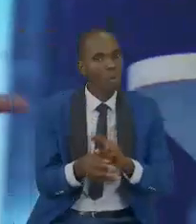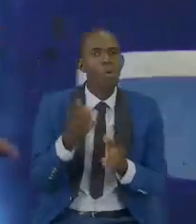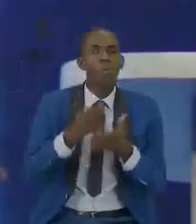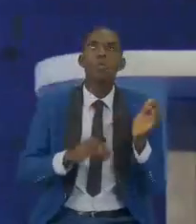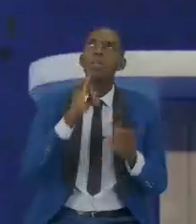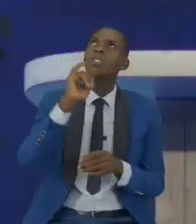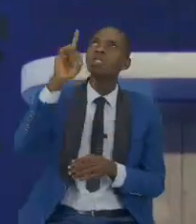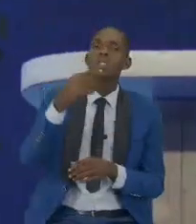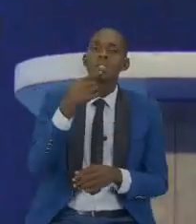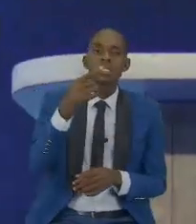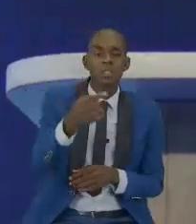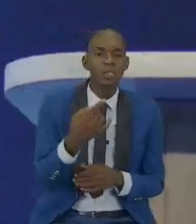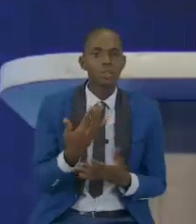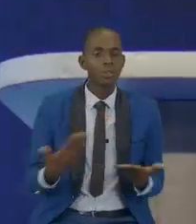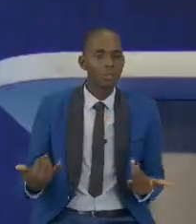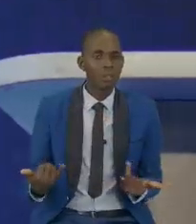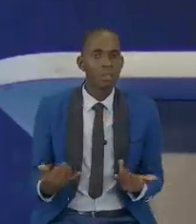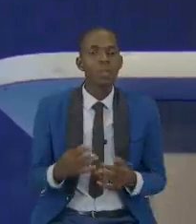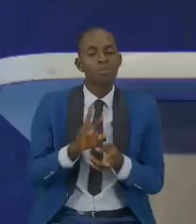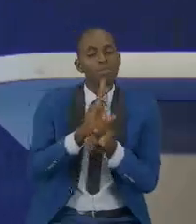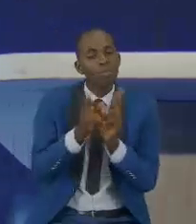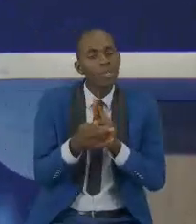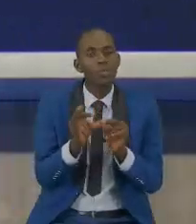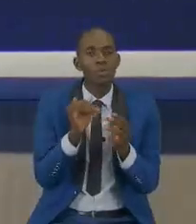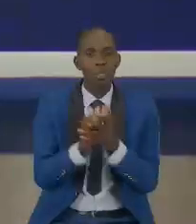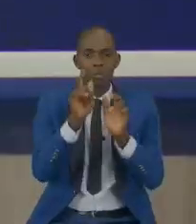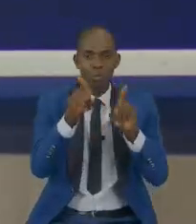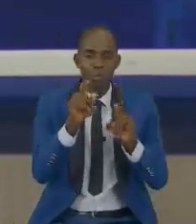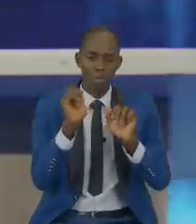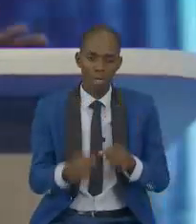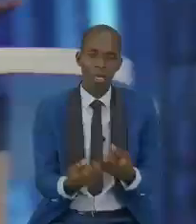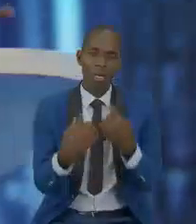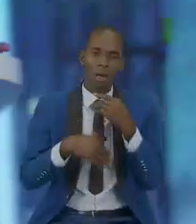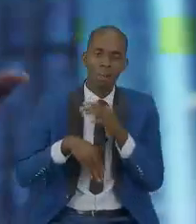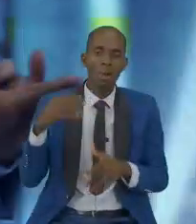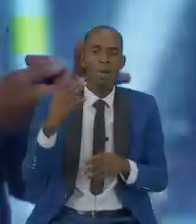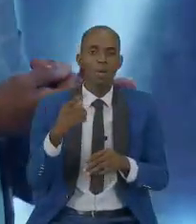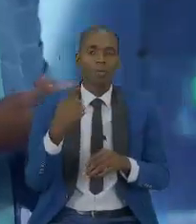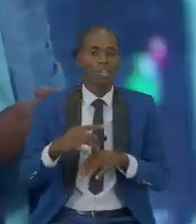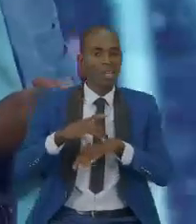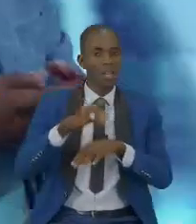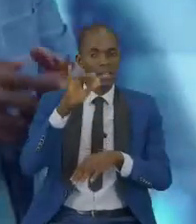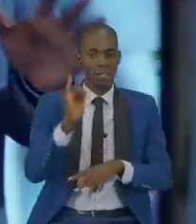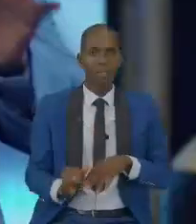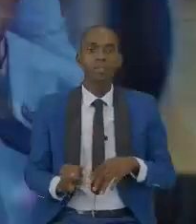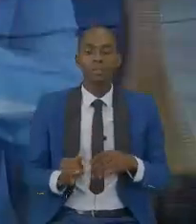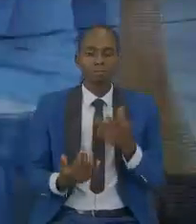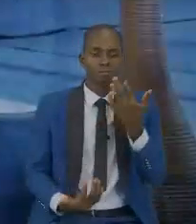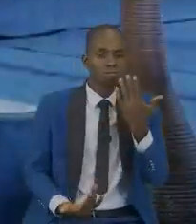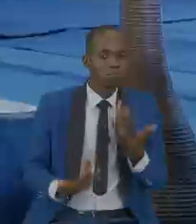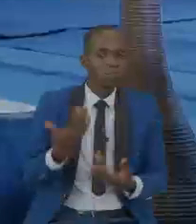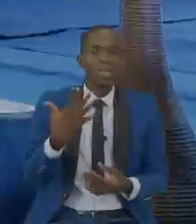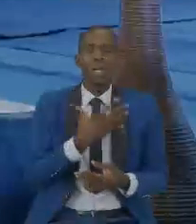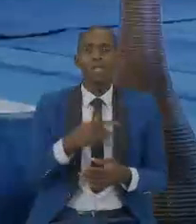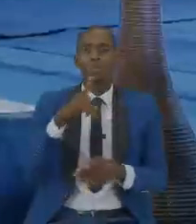voice? Repent, so that you can come out of the earthly furnace and you can be